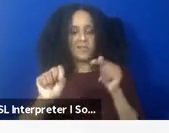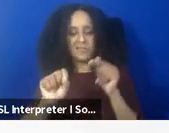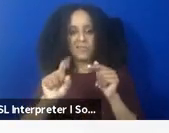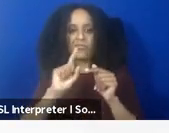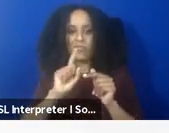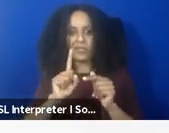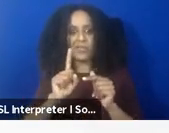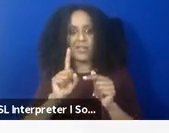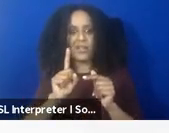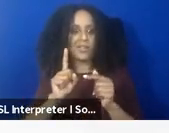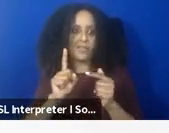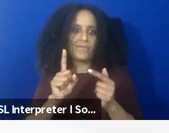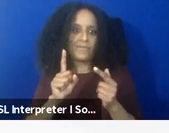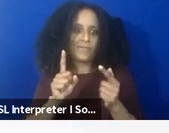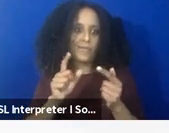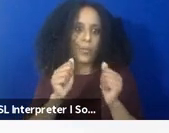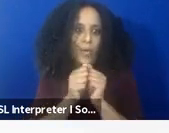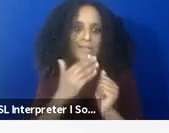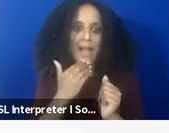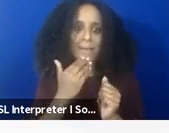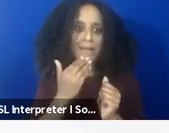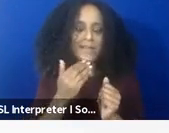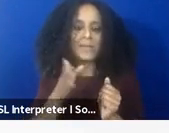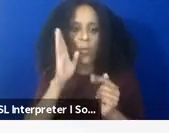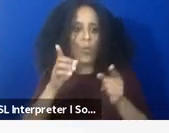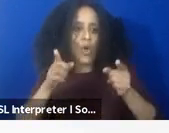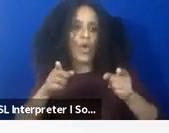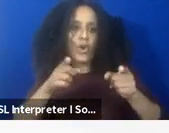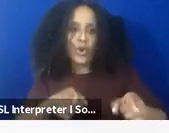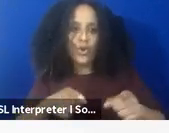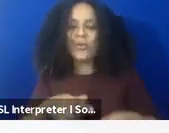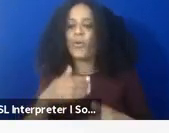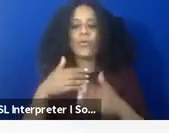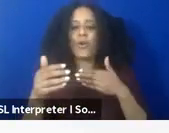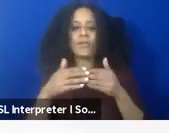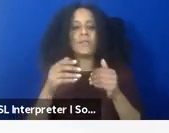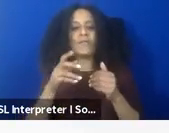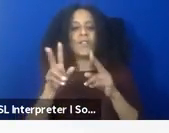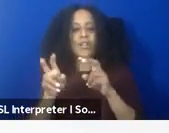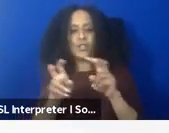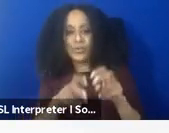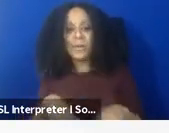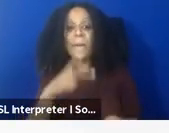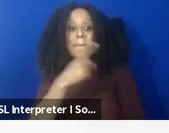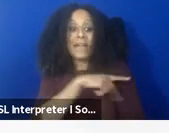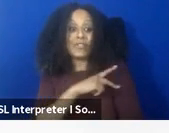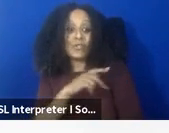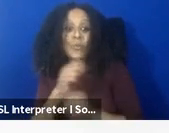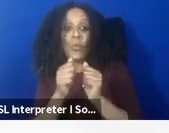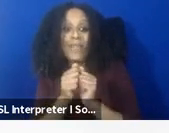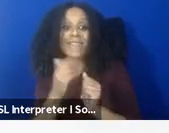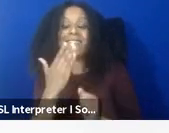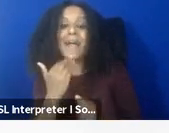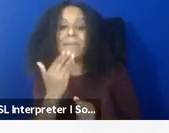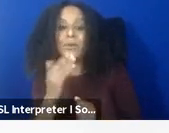2-fold. And this is after adjusting for peripheral neuropathy and vision issues. Patients with diabetes are also more likely to